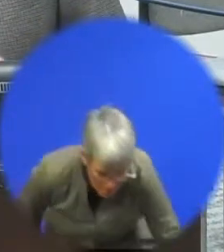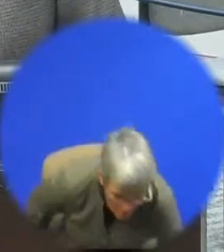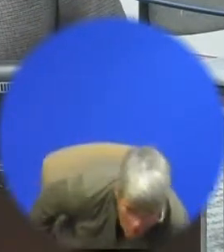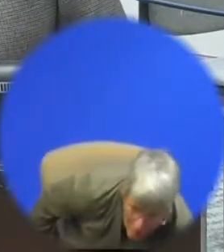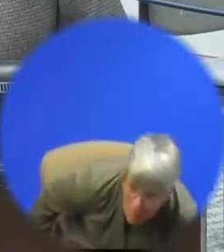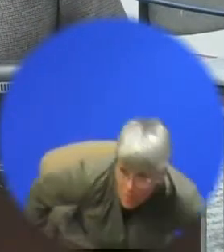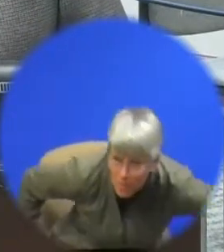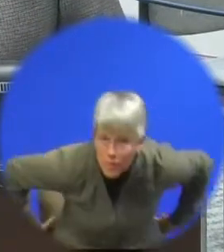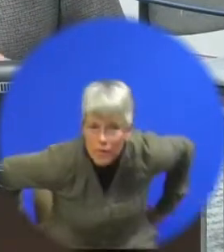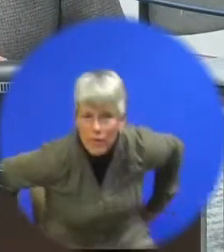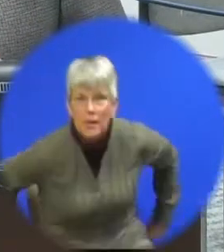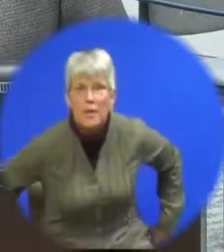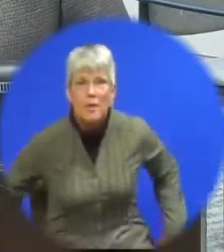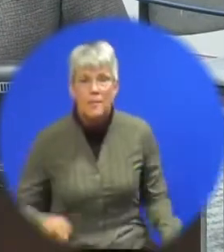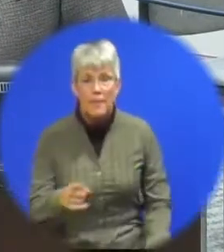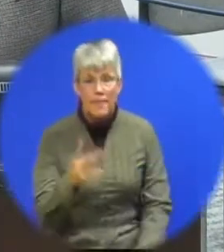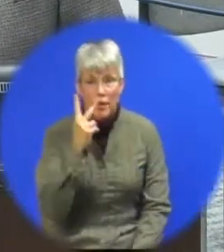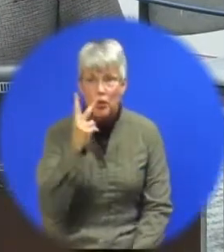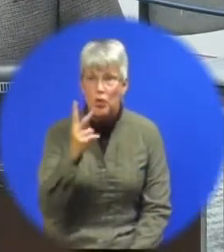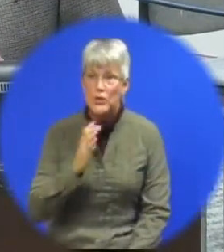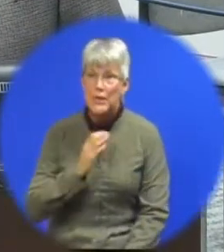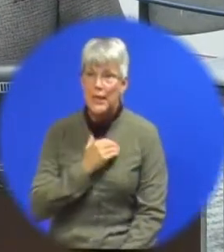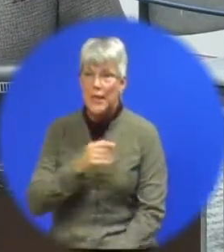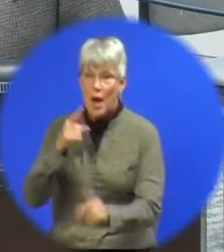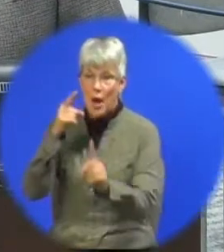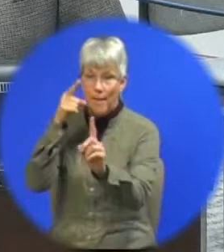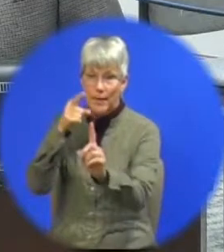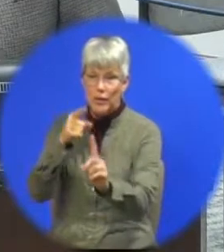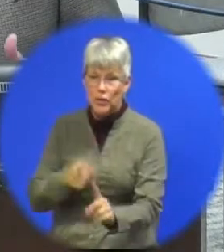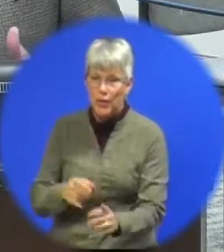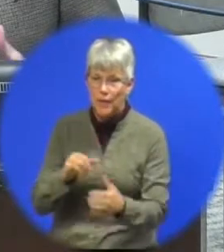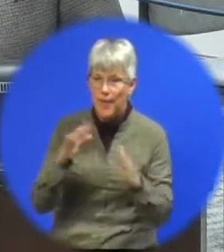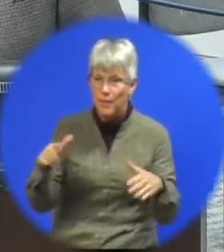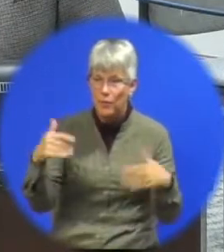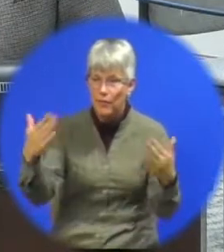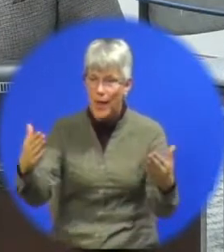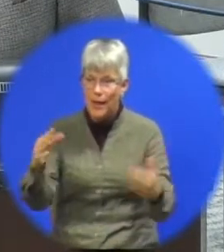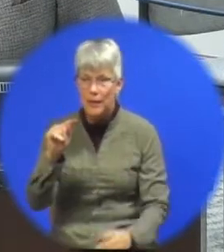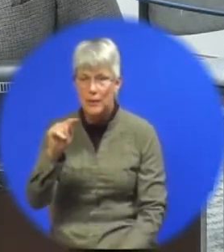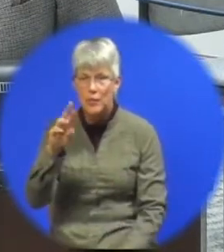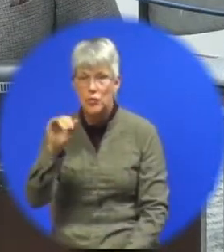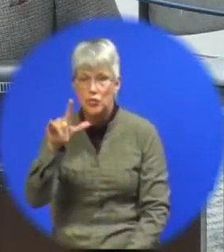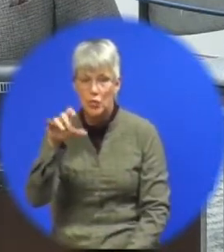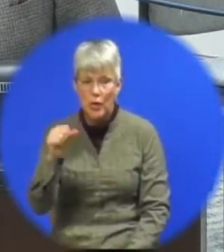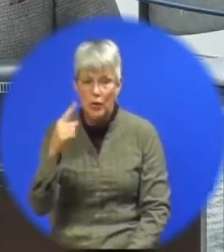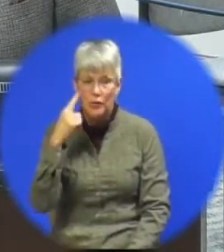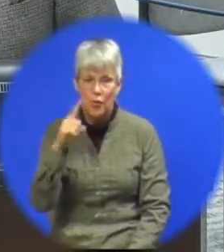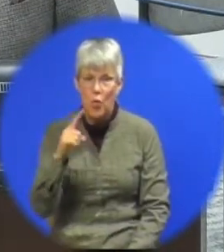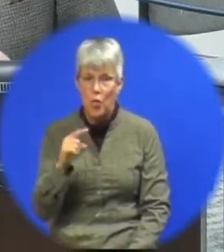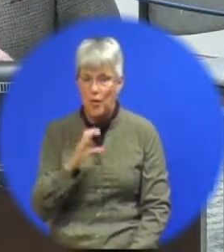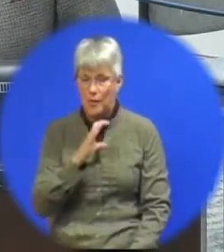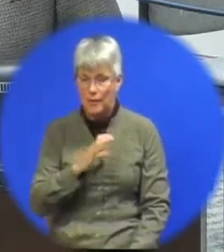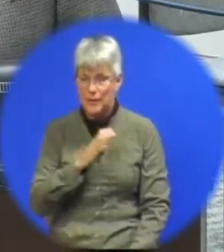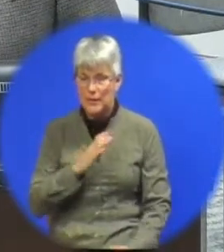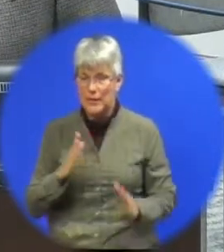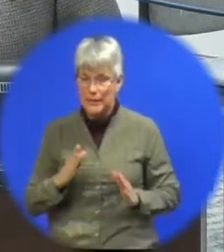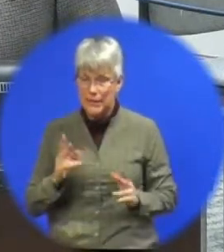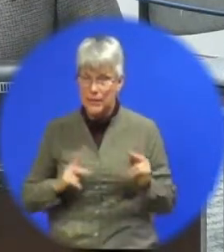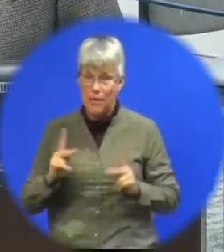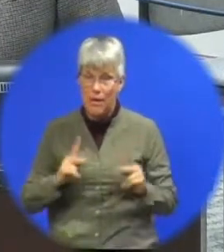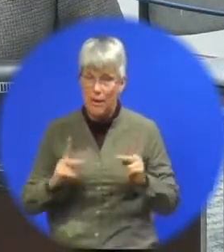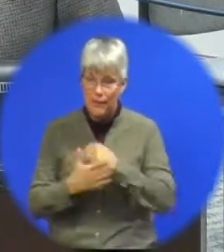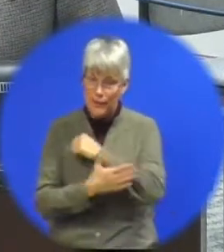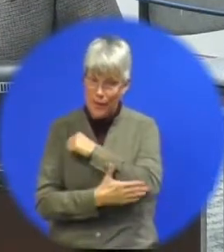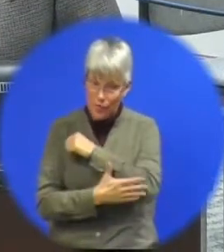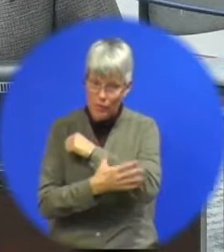see our mission there, and it basically boils down to providing trails for the citizens of these counties for their education and